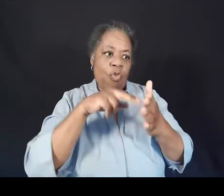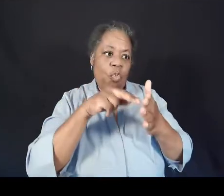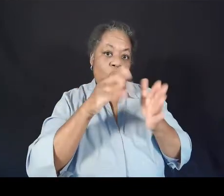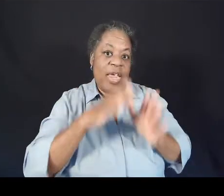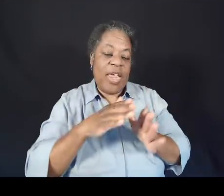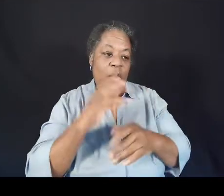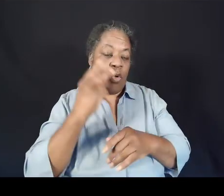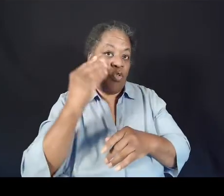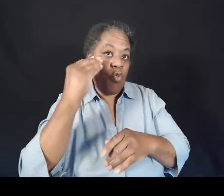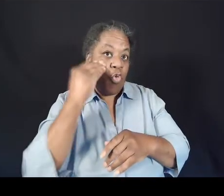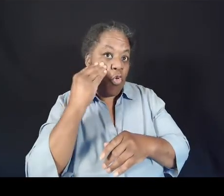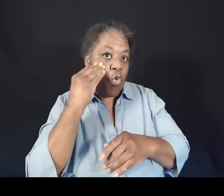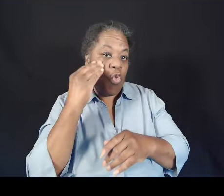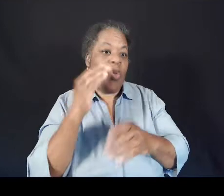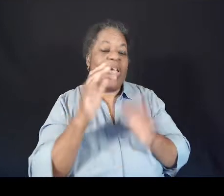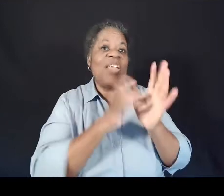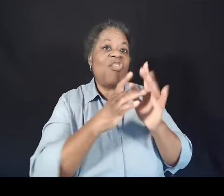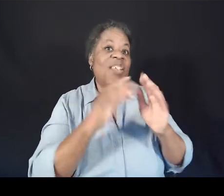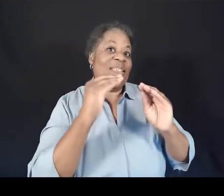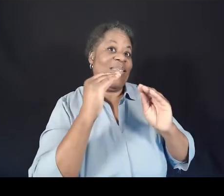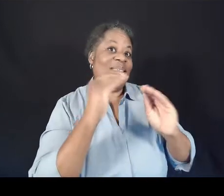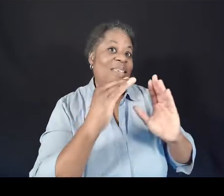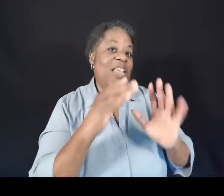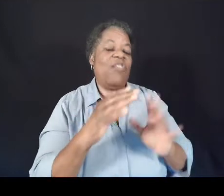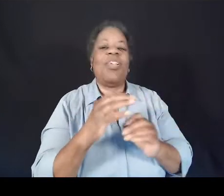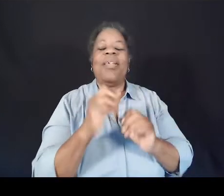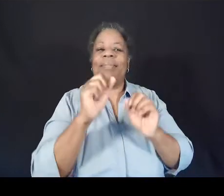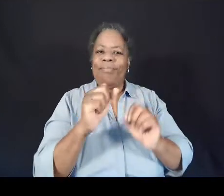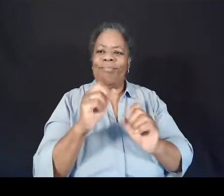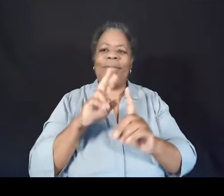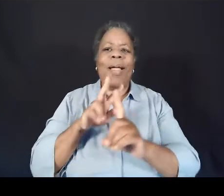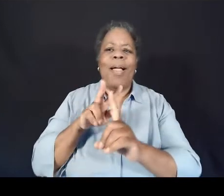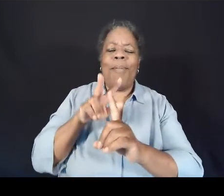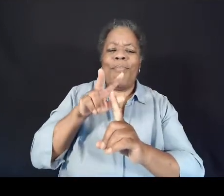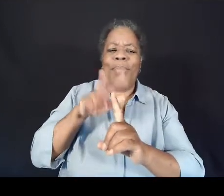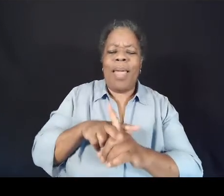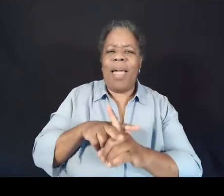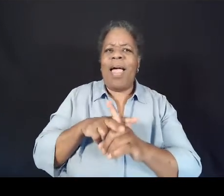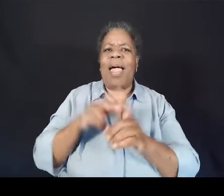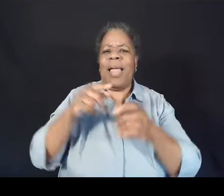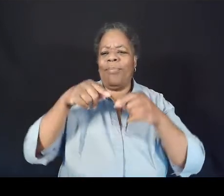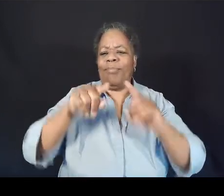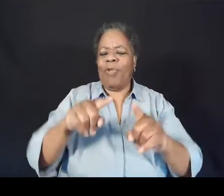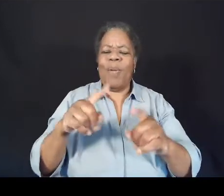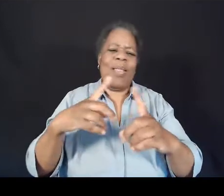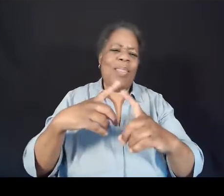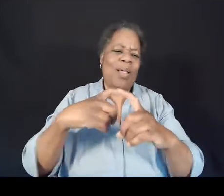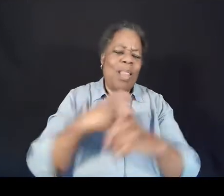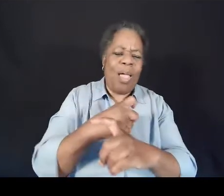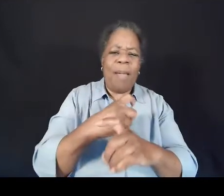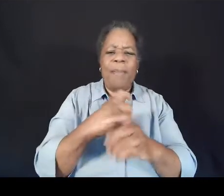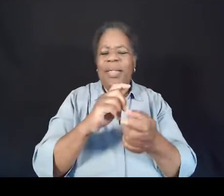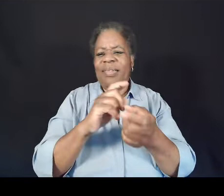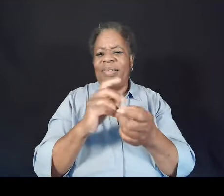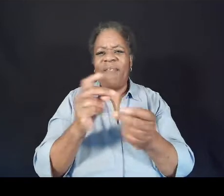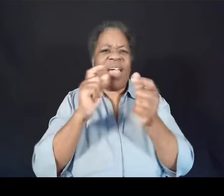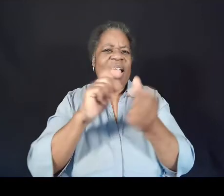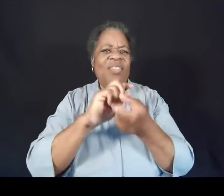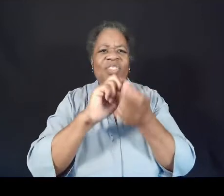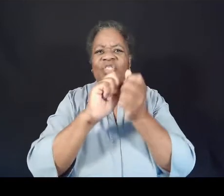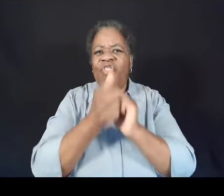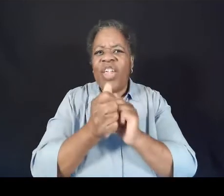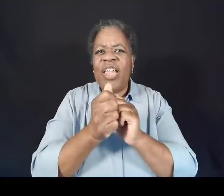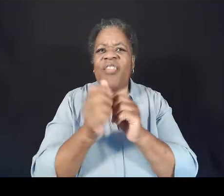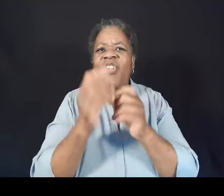but were looking for the right wisdom to help apply them in their complex, polarized, and fast-changing world. A